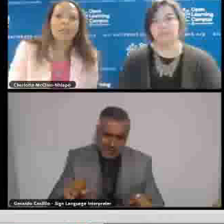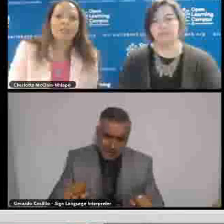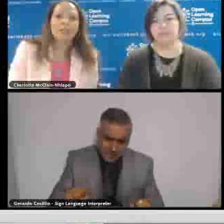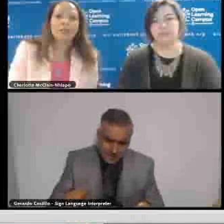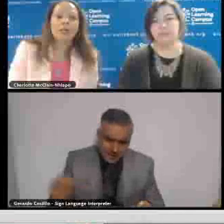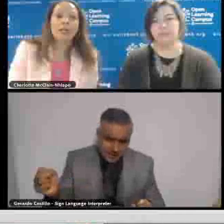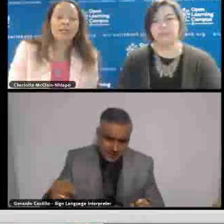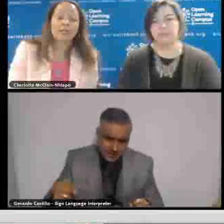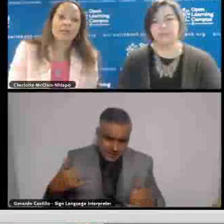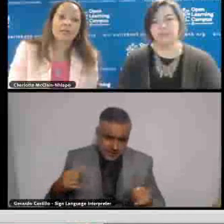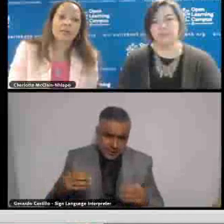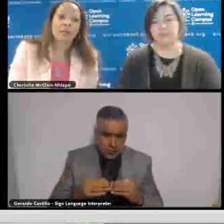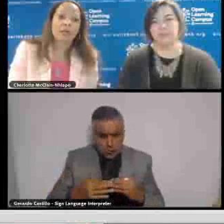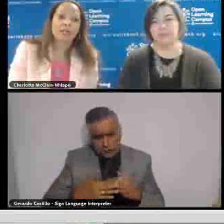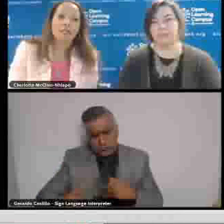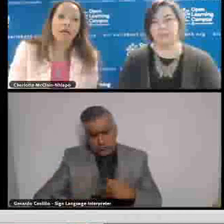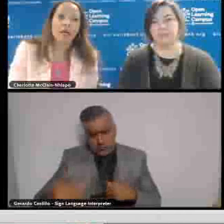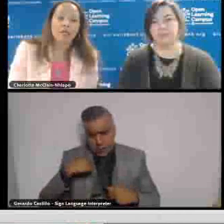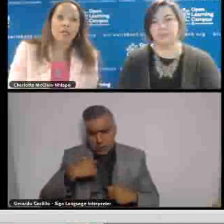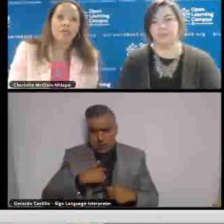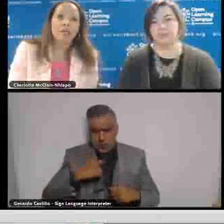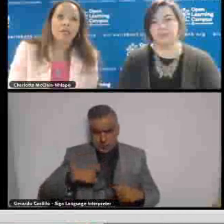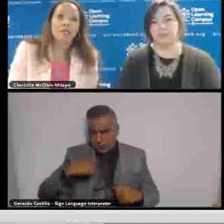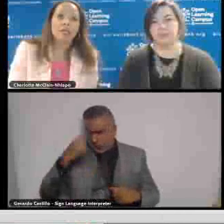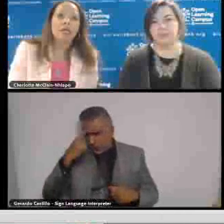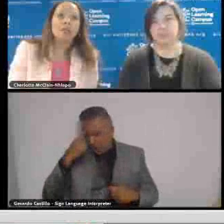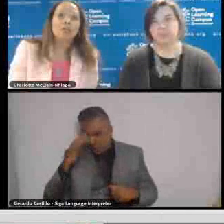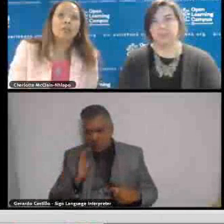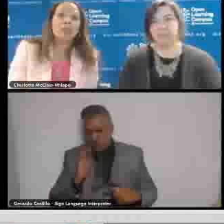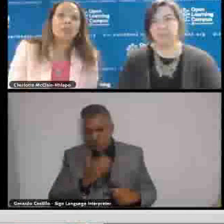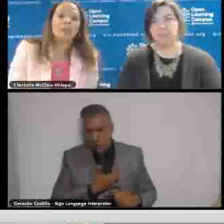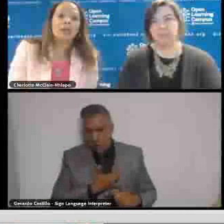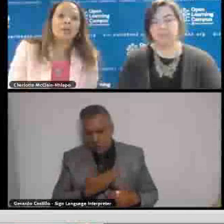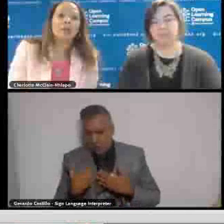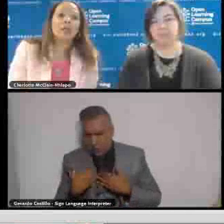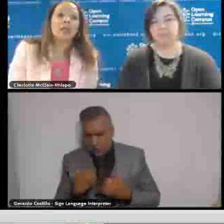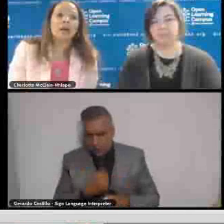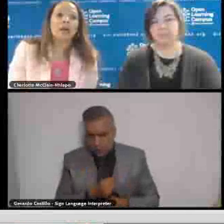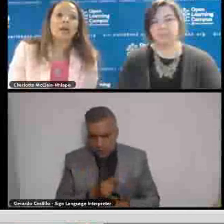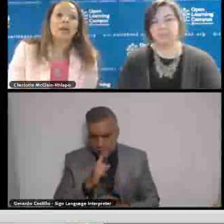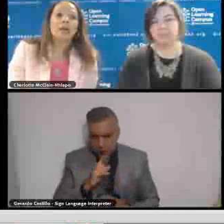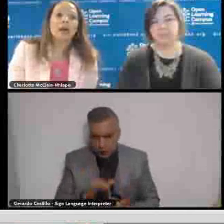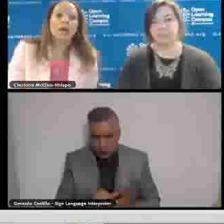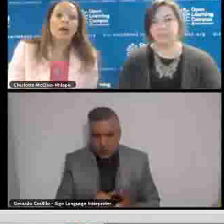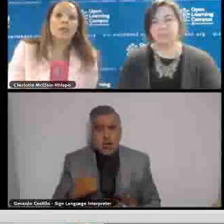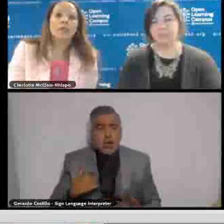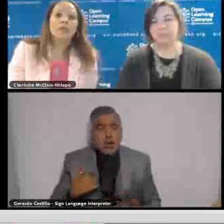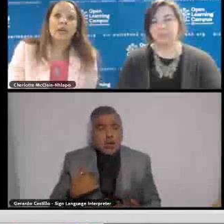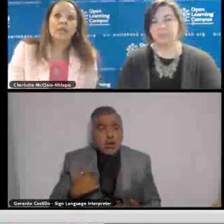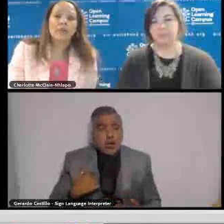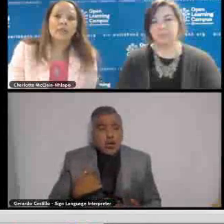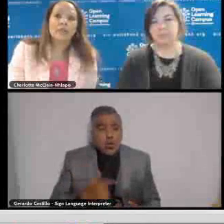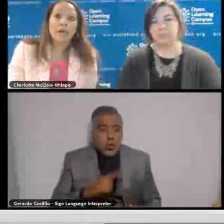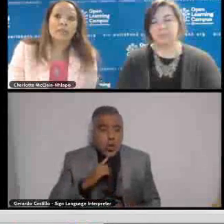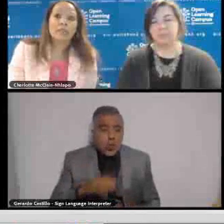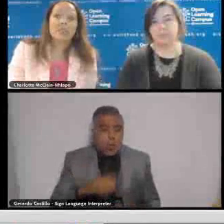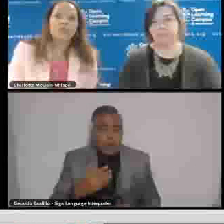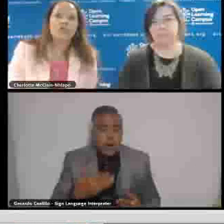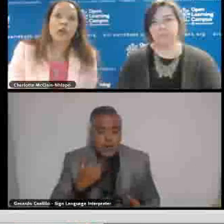to collectively think about it as our responsibility to make sure that we are providing better